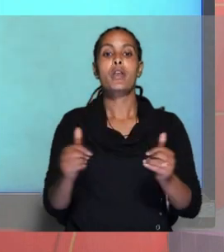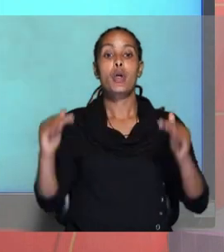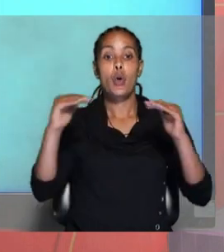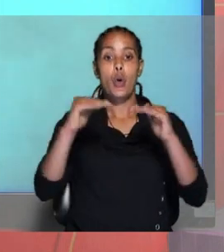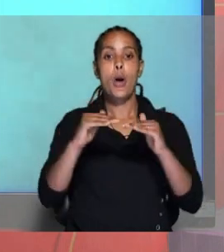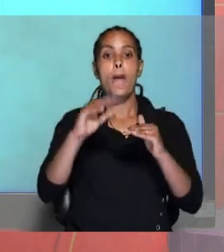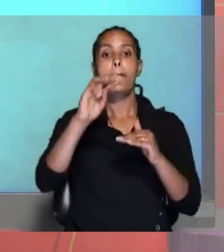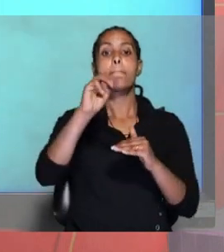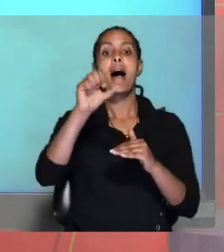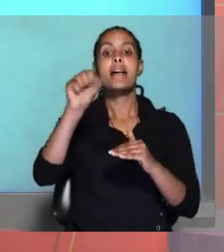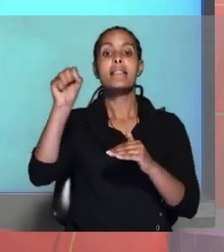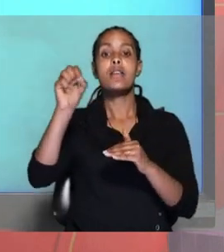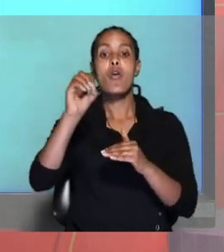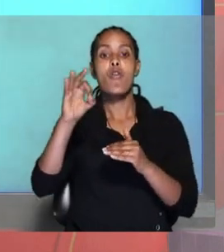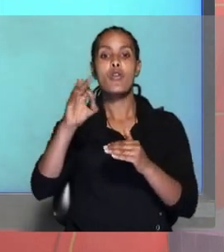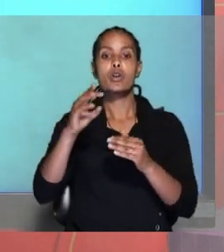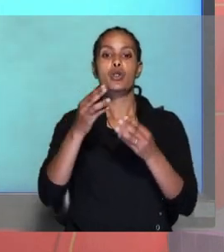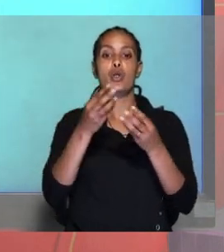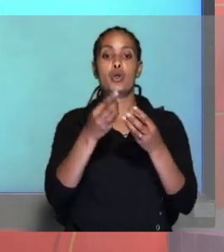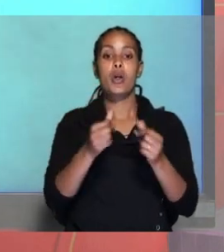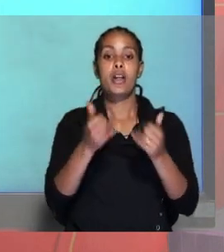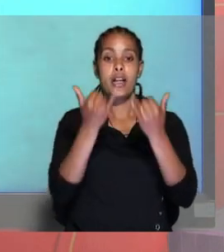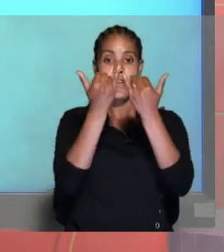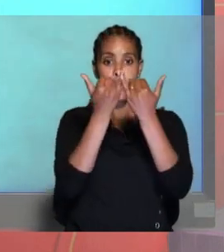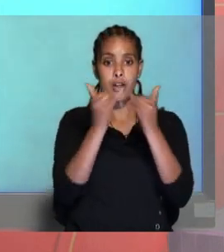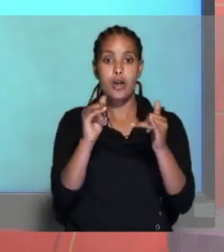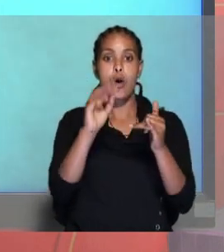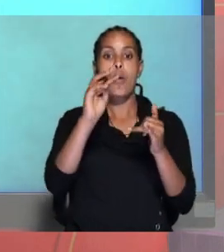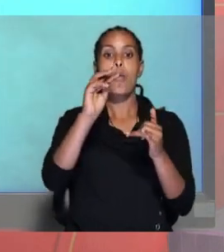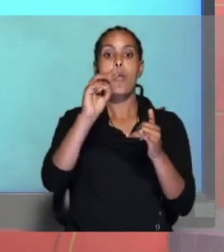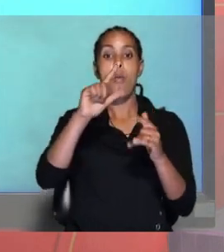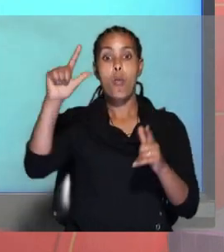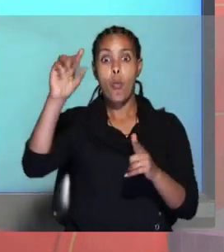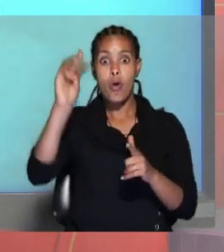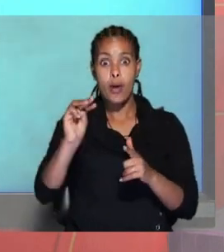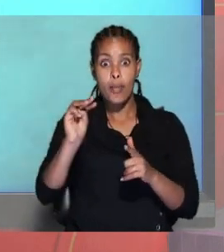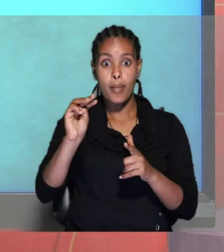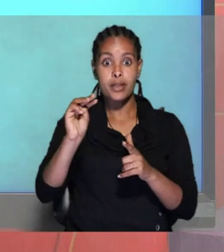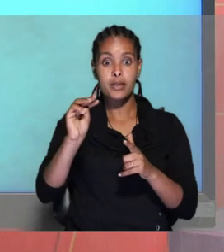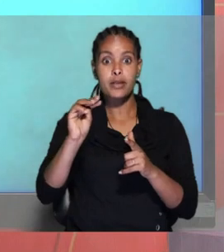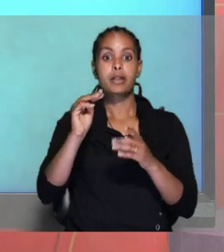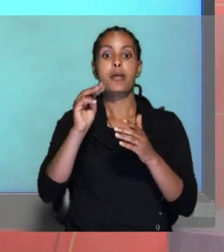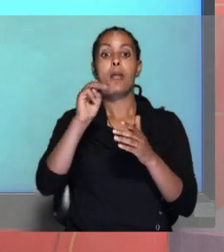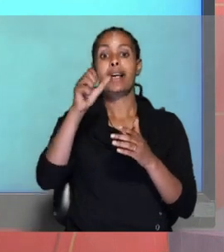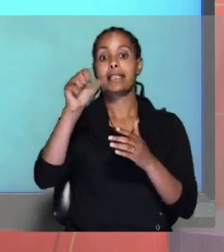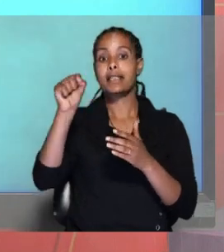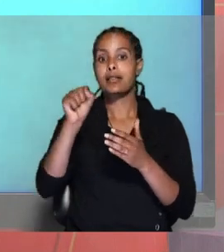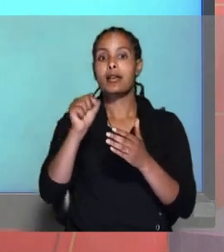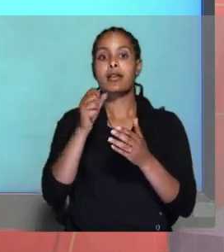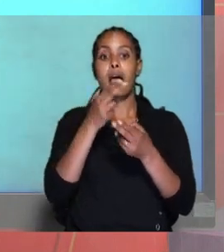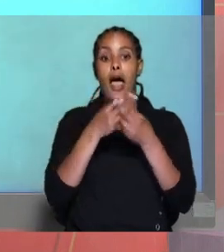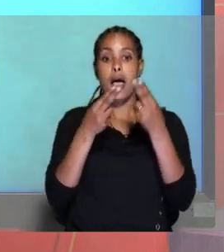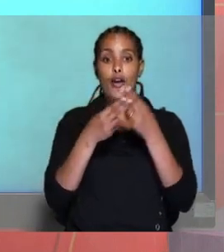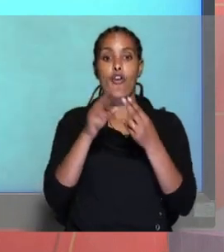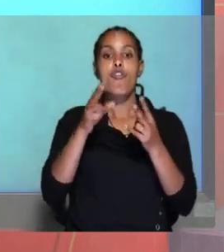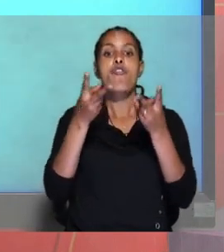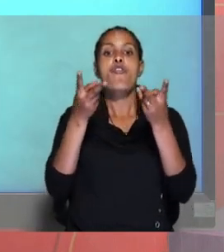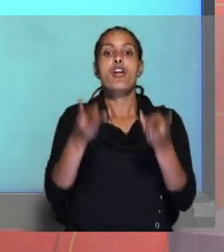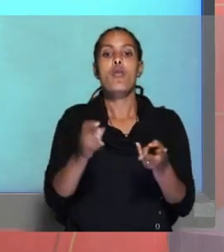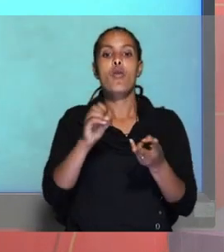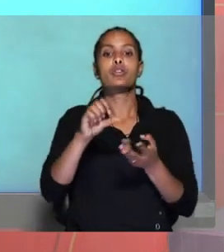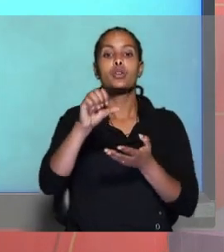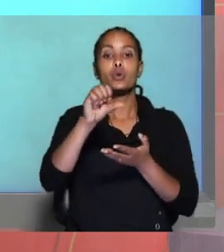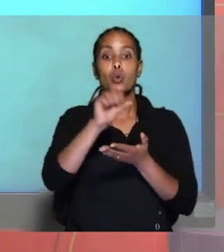equal mass of the solutes divided by molar mass of the solute times volume of the